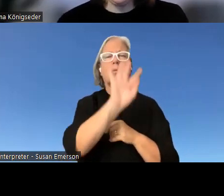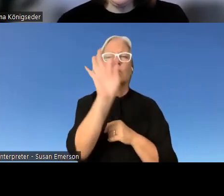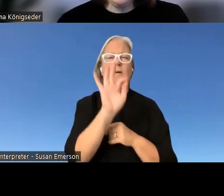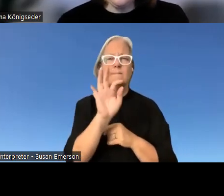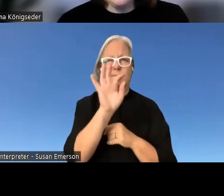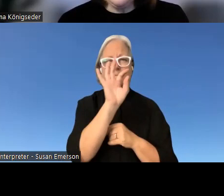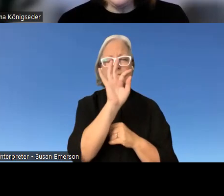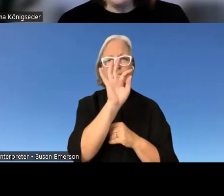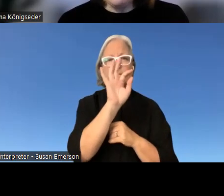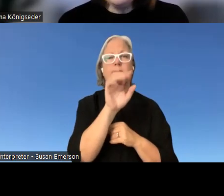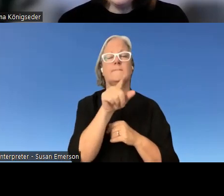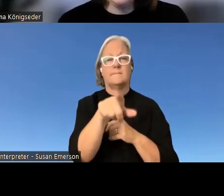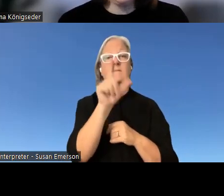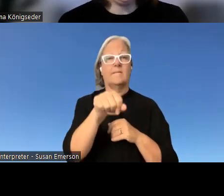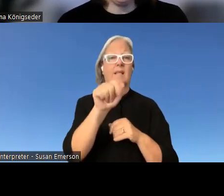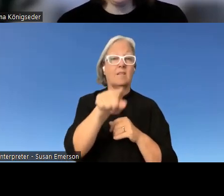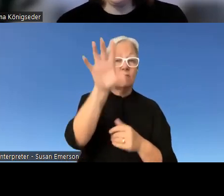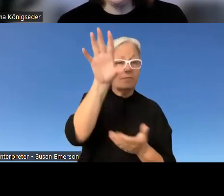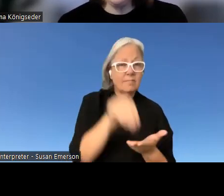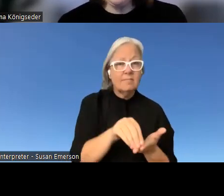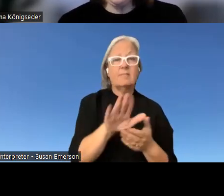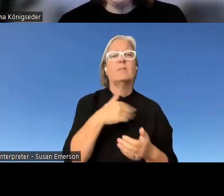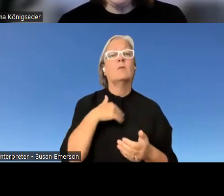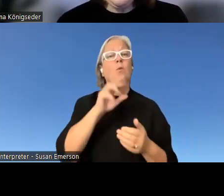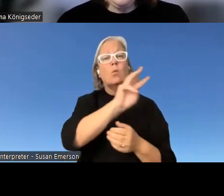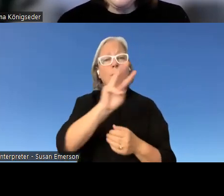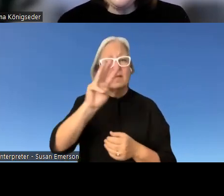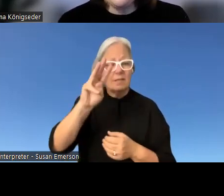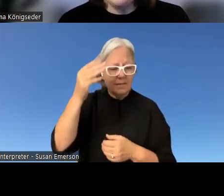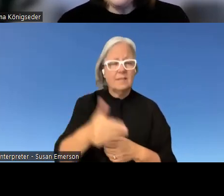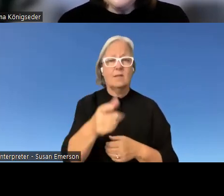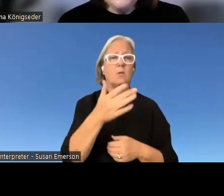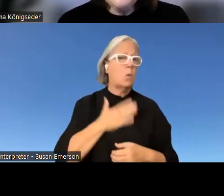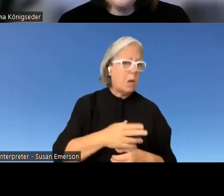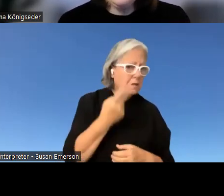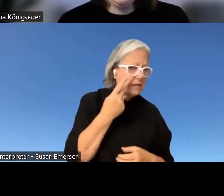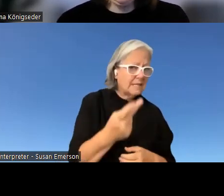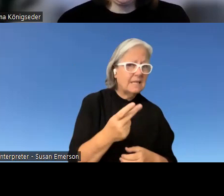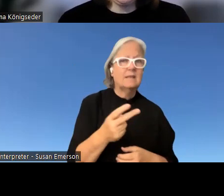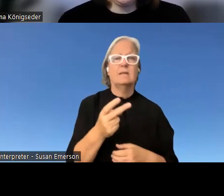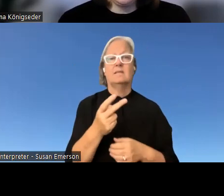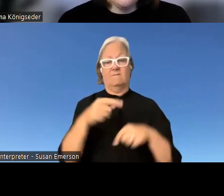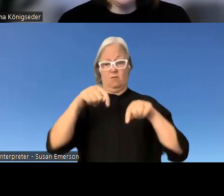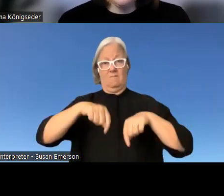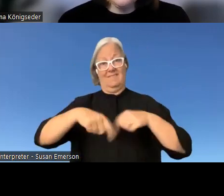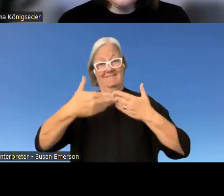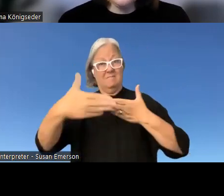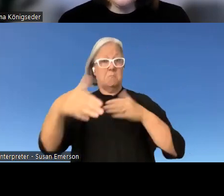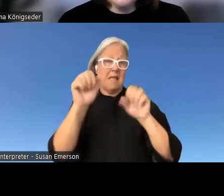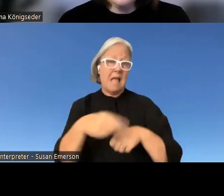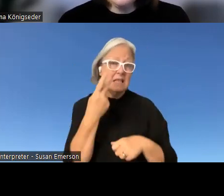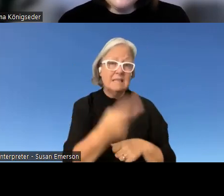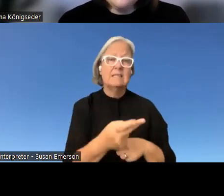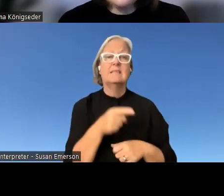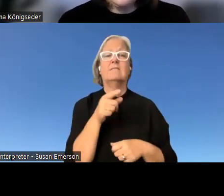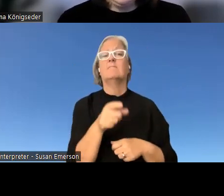the questions already on our website if you want to have a look at it from today on already. The call closes on